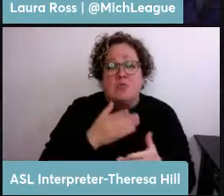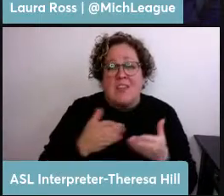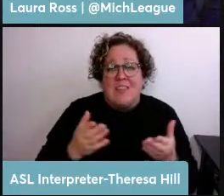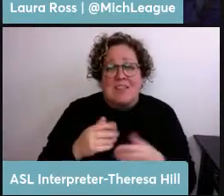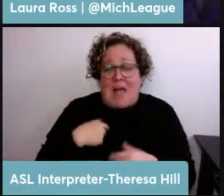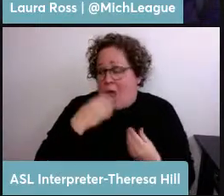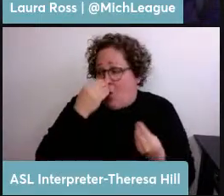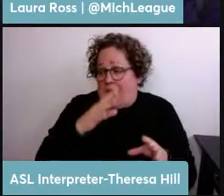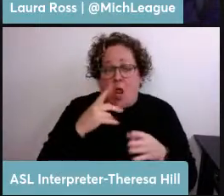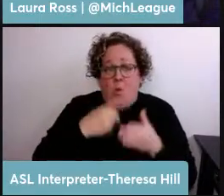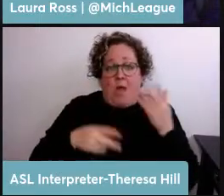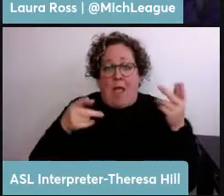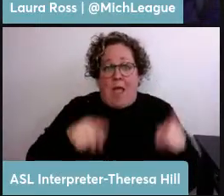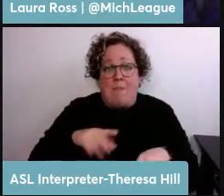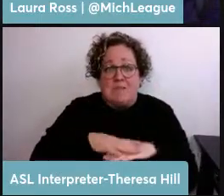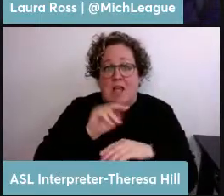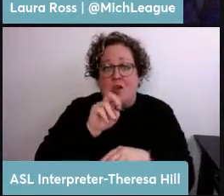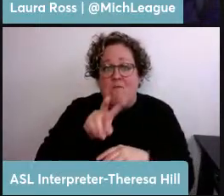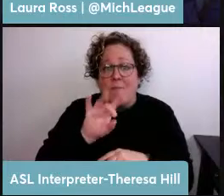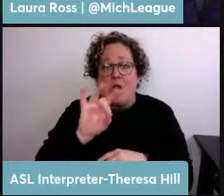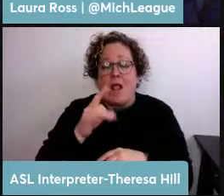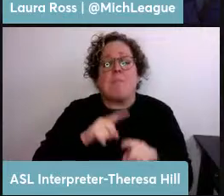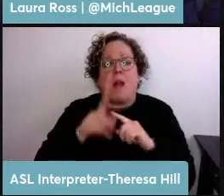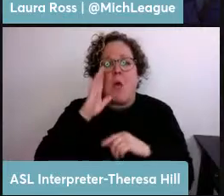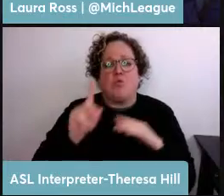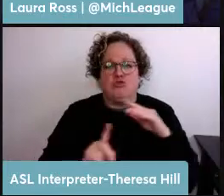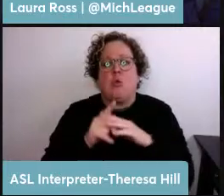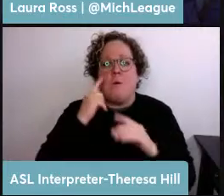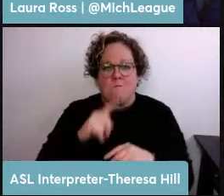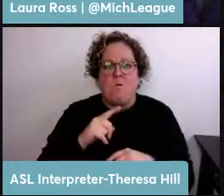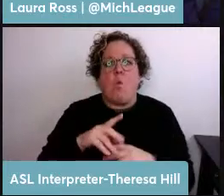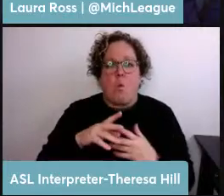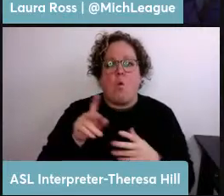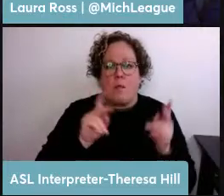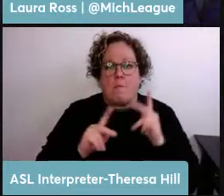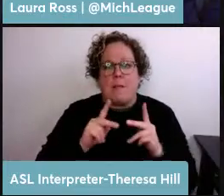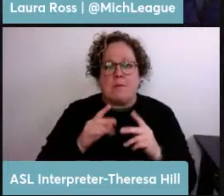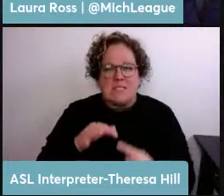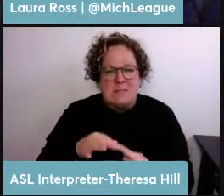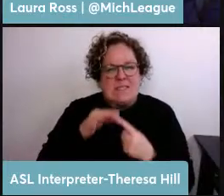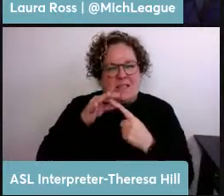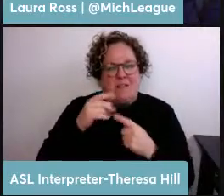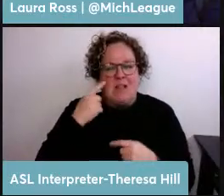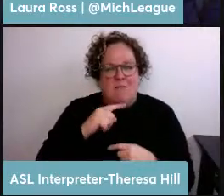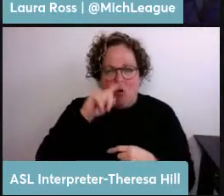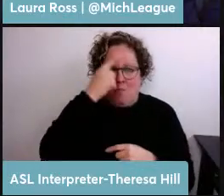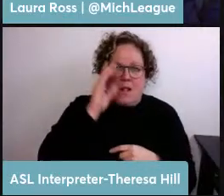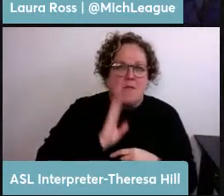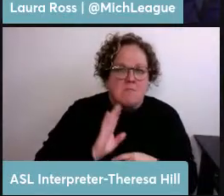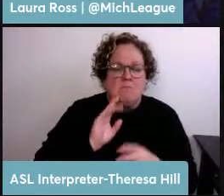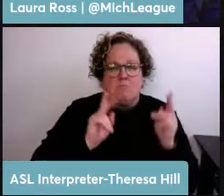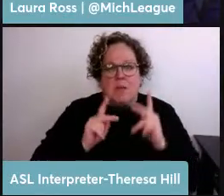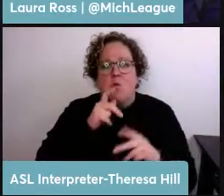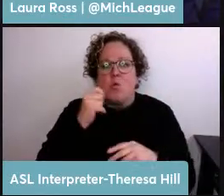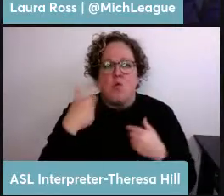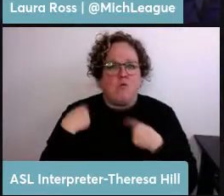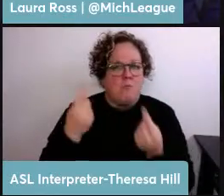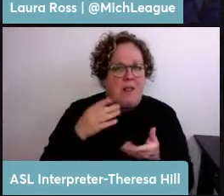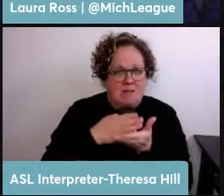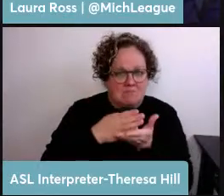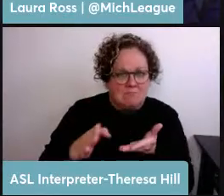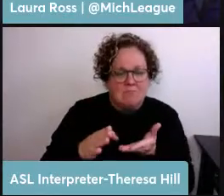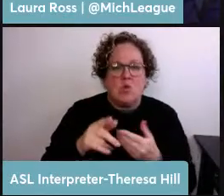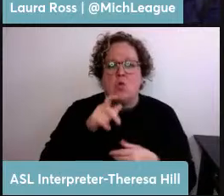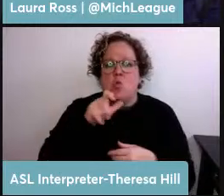8th. I'm going to show up for the people, particularly Black and Brown folks who have been most excluded, who need the most attention, who need